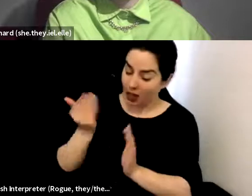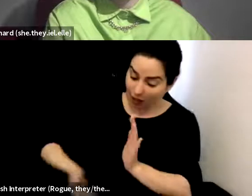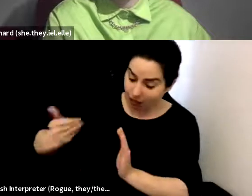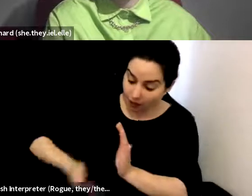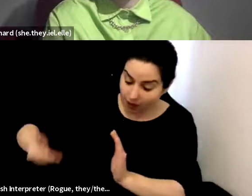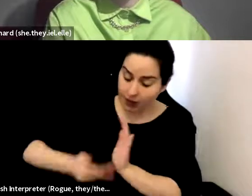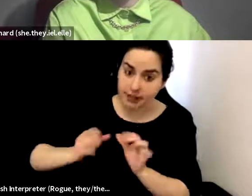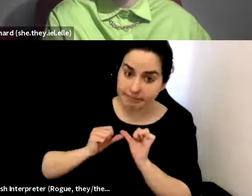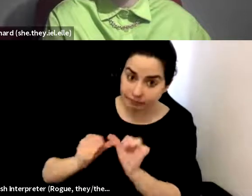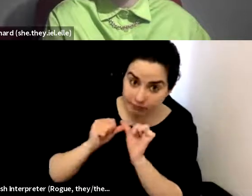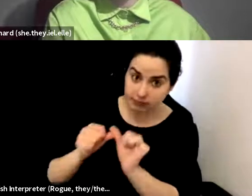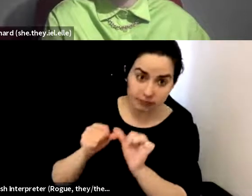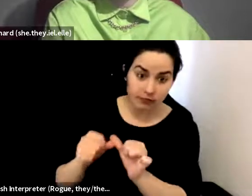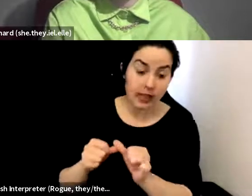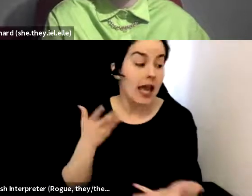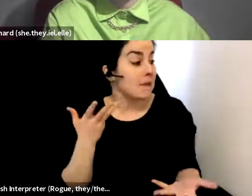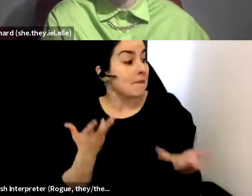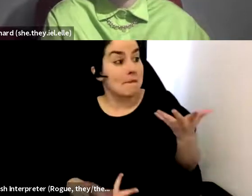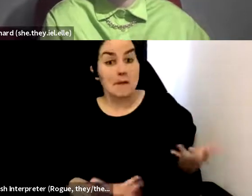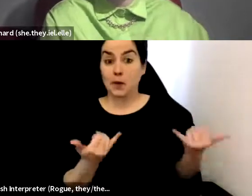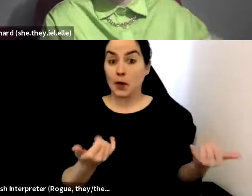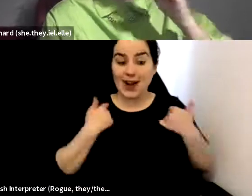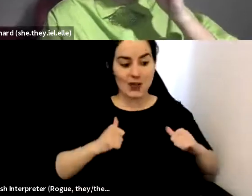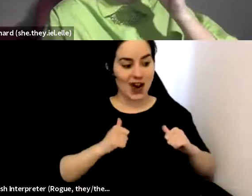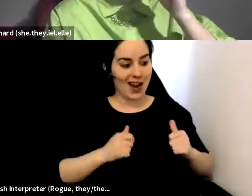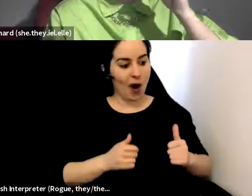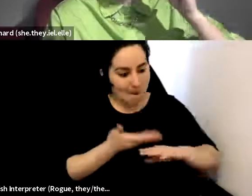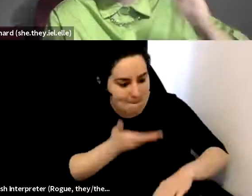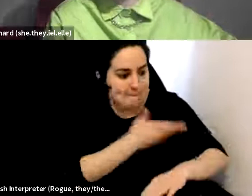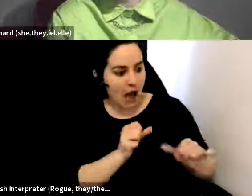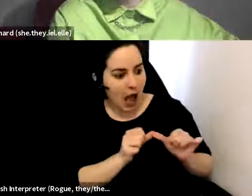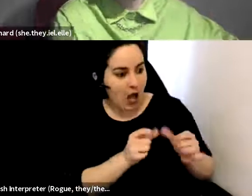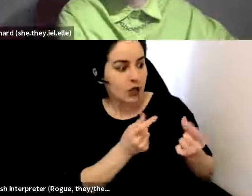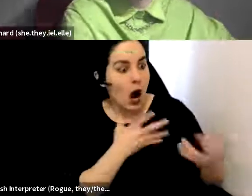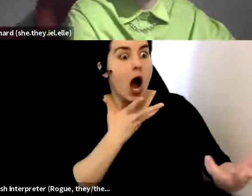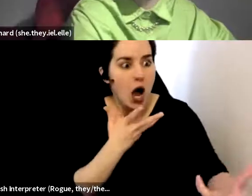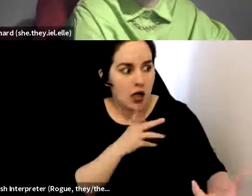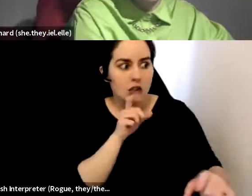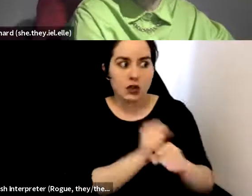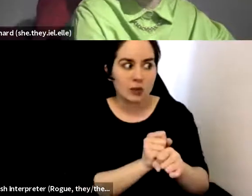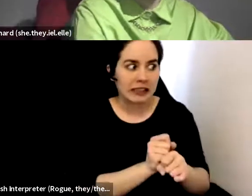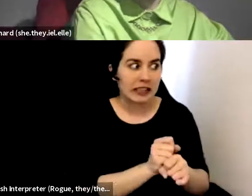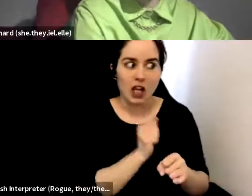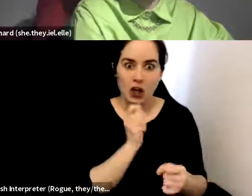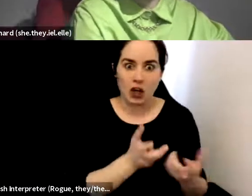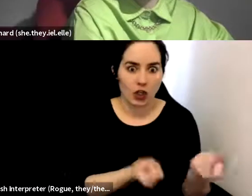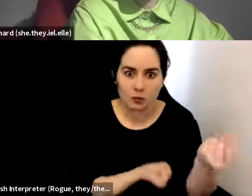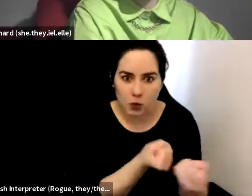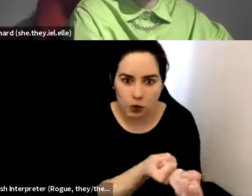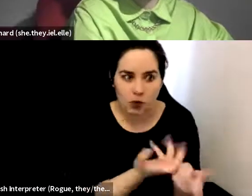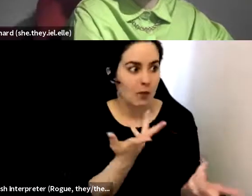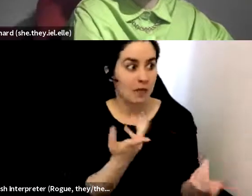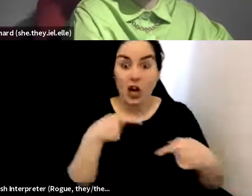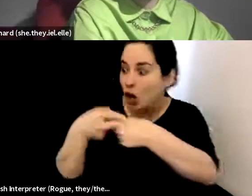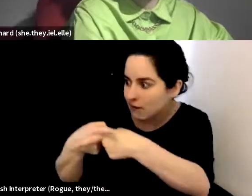things that we are doing might not be supporting a community, it might be in conflict with another community. And yeah. I don't